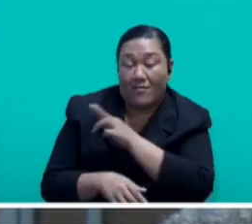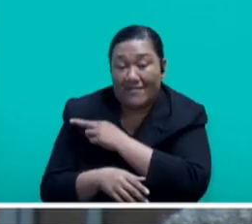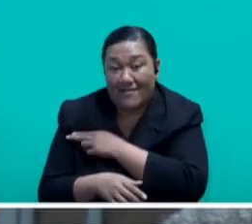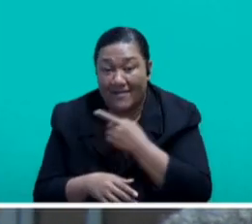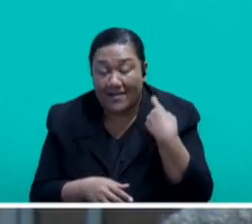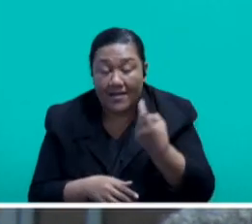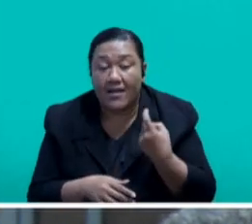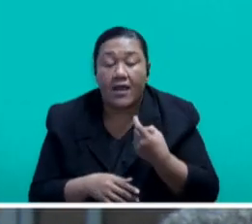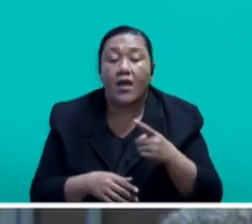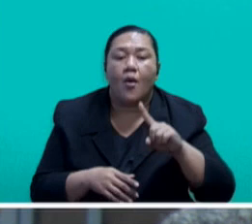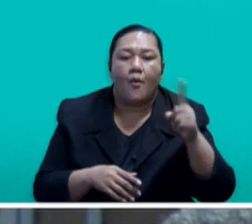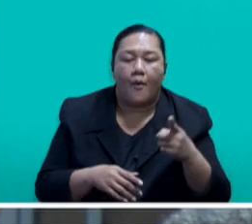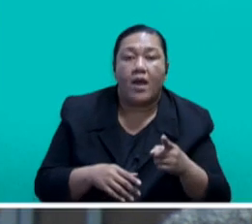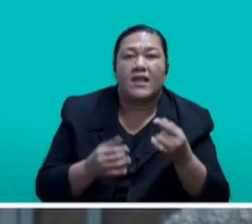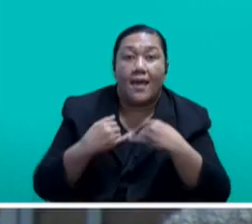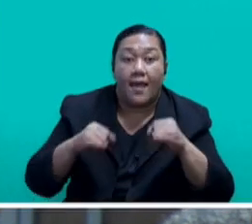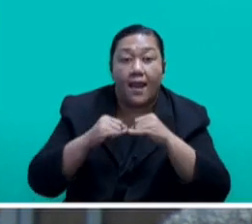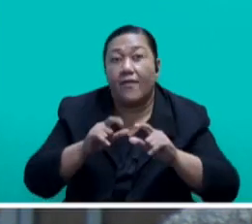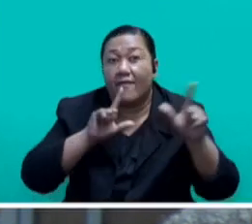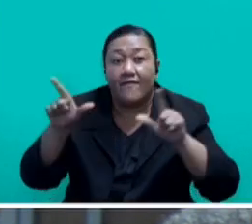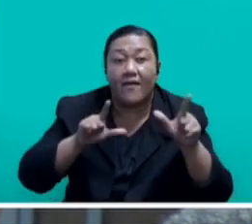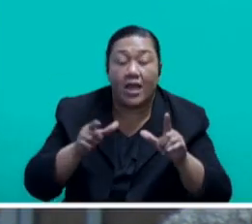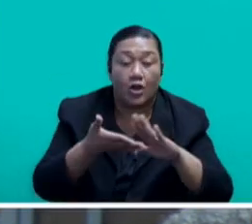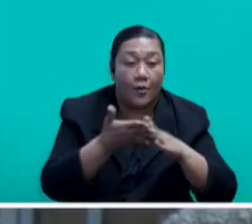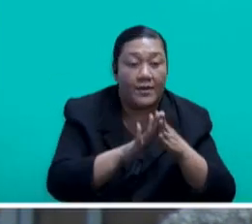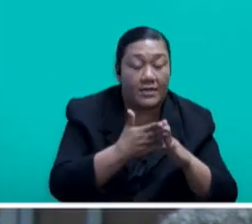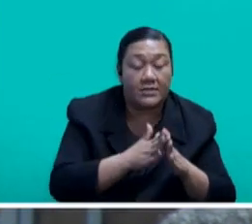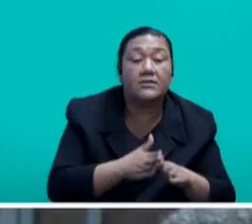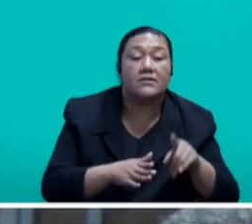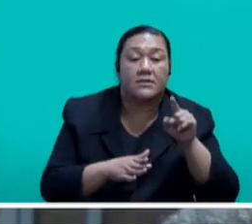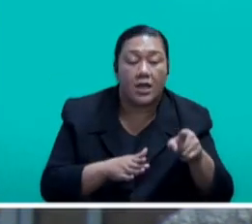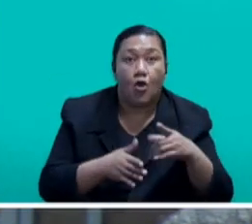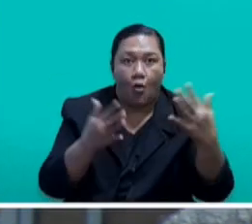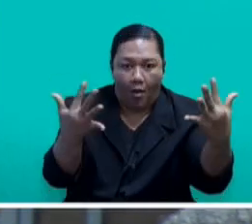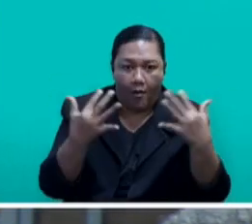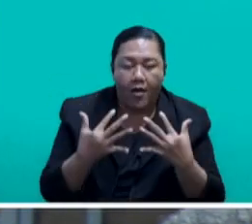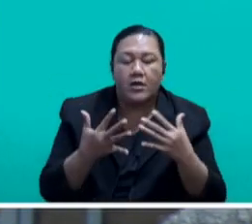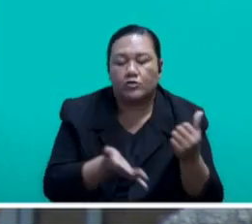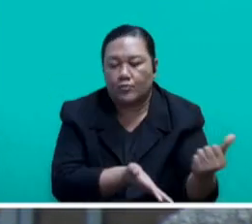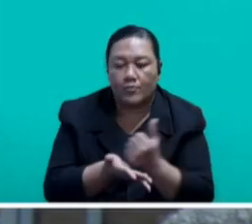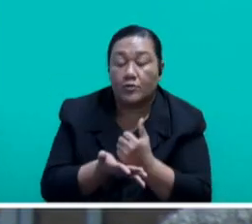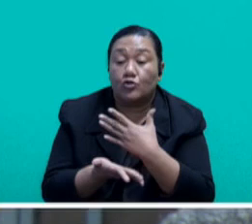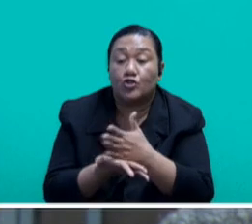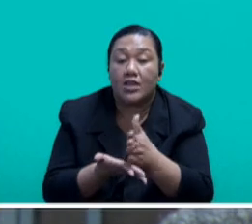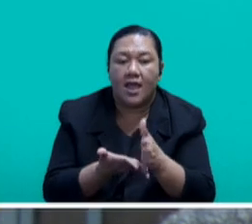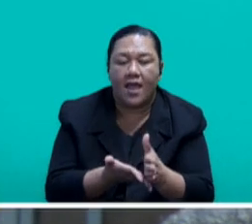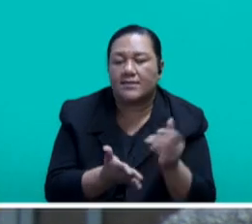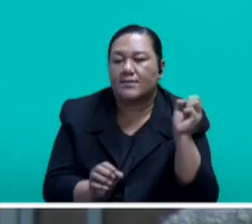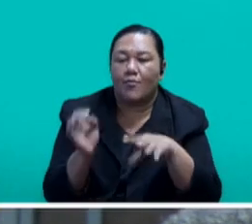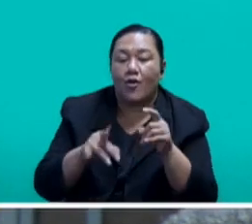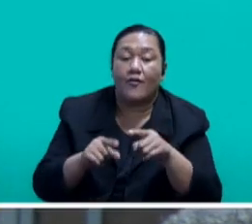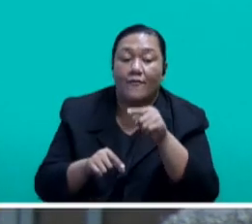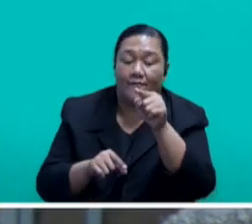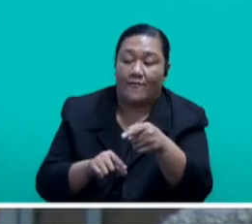in our rural and maritime communities who come forward to assess government assistance offered under this program. In the